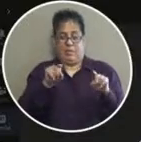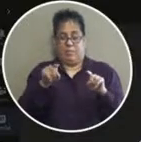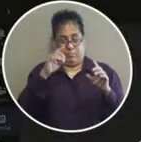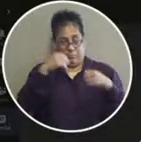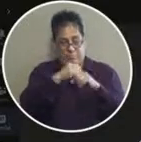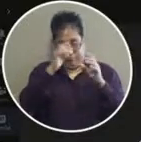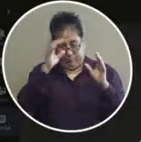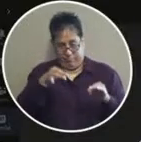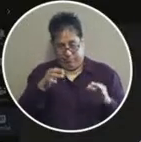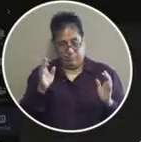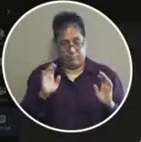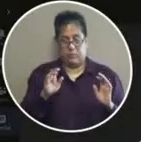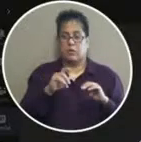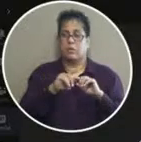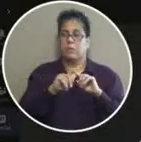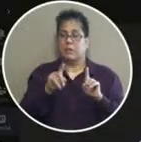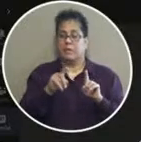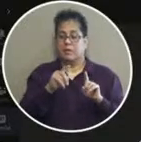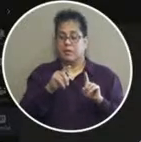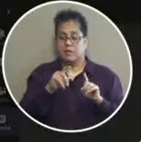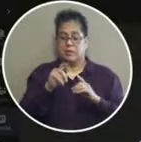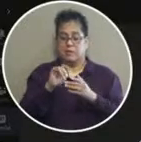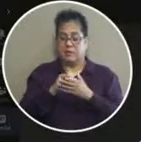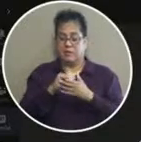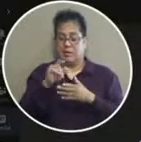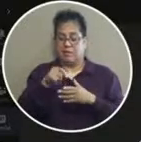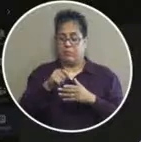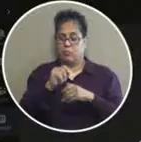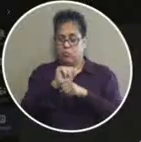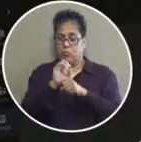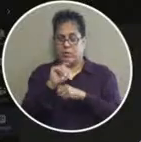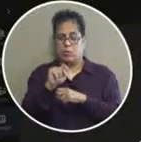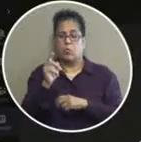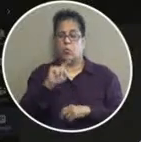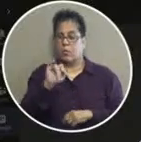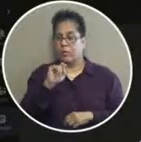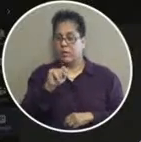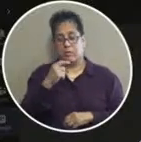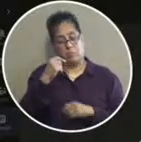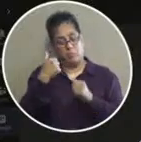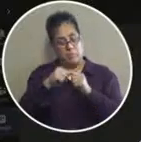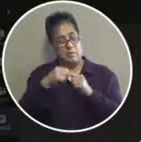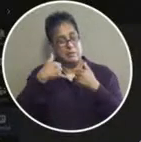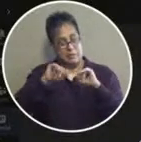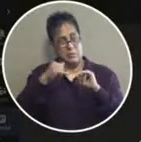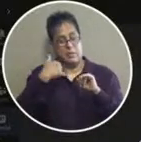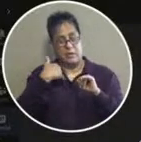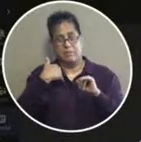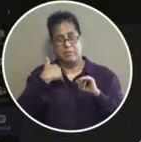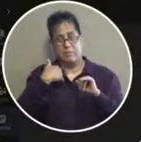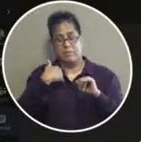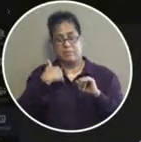a lever or not. It's a matter of the capacity and where we are. We remember we still have all of the